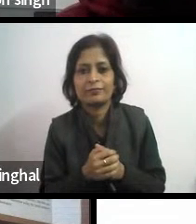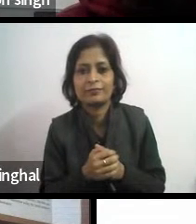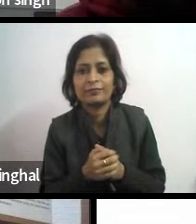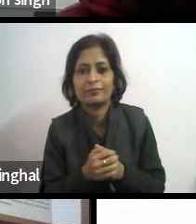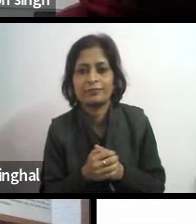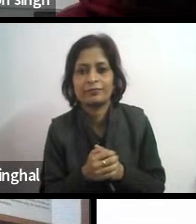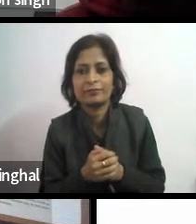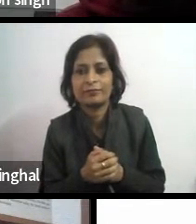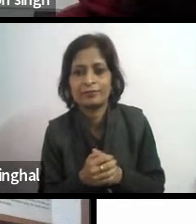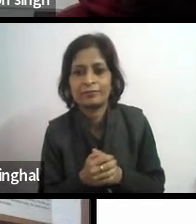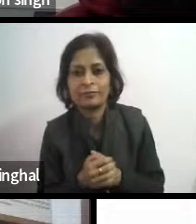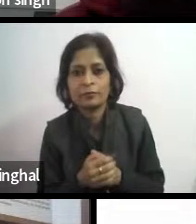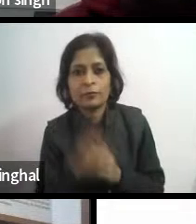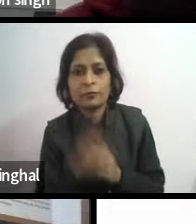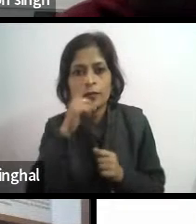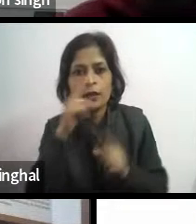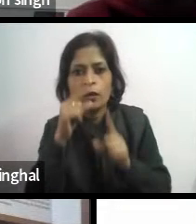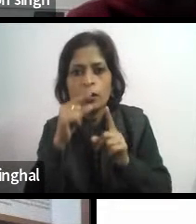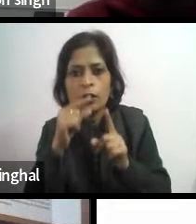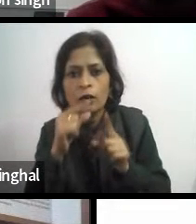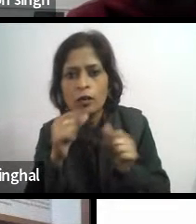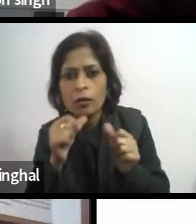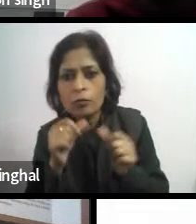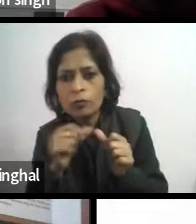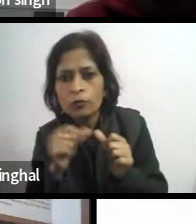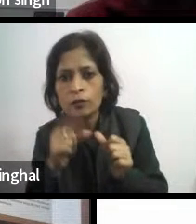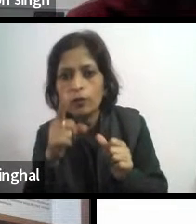Unmute yourself, Apurva.